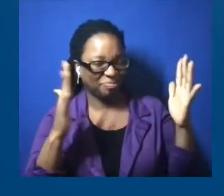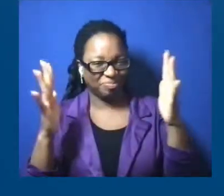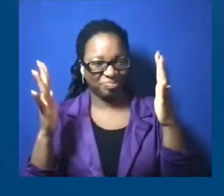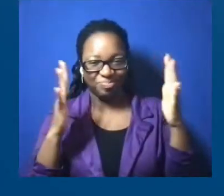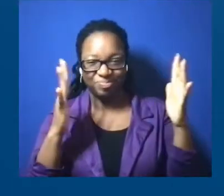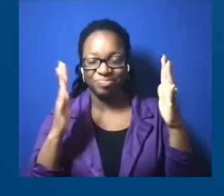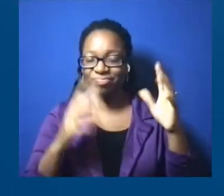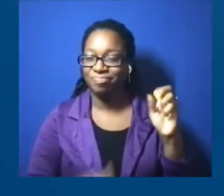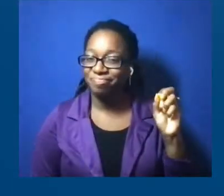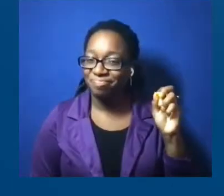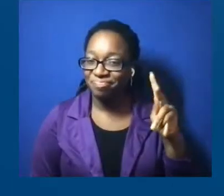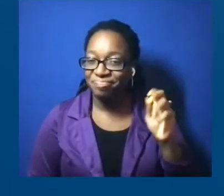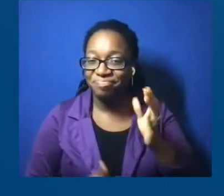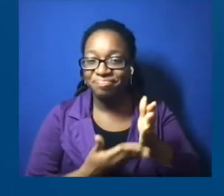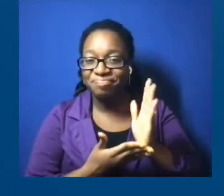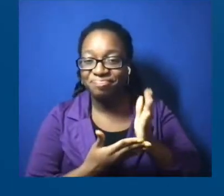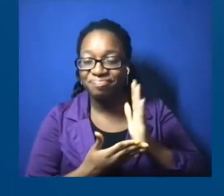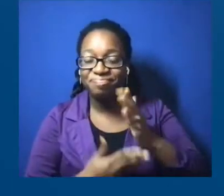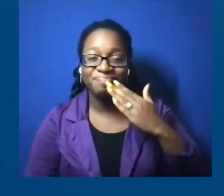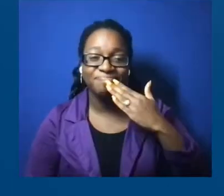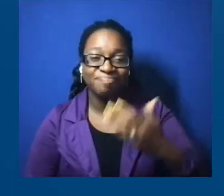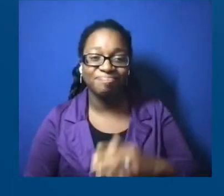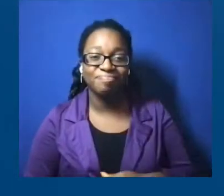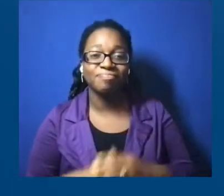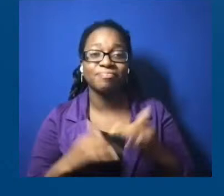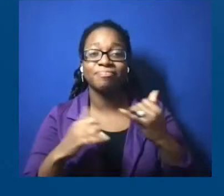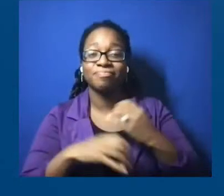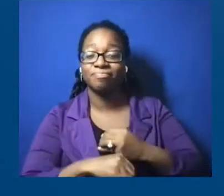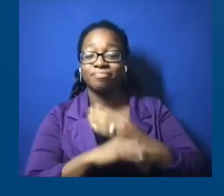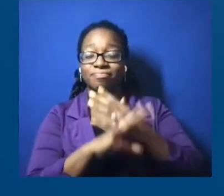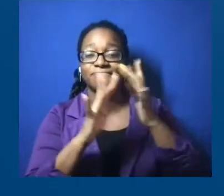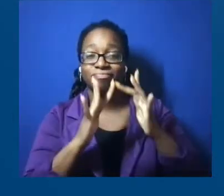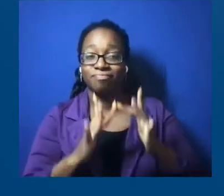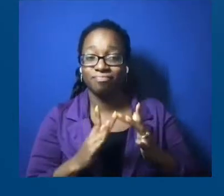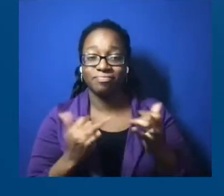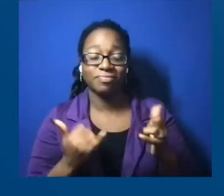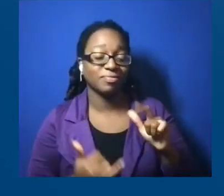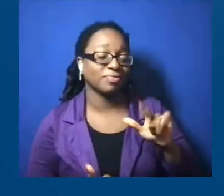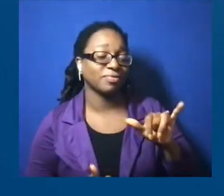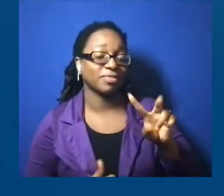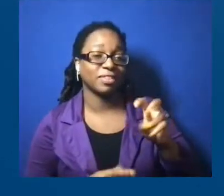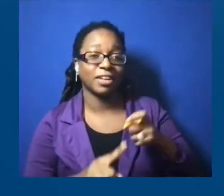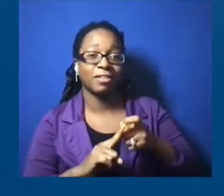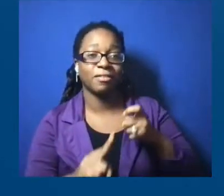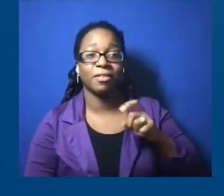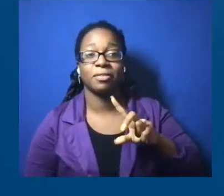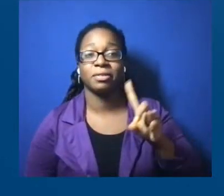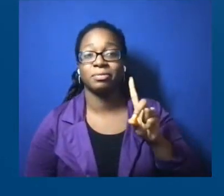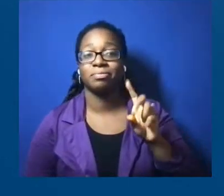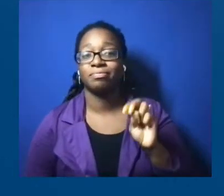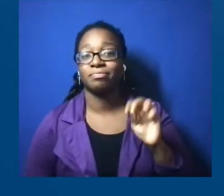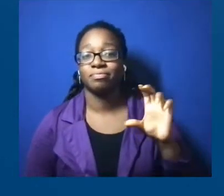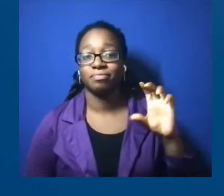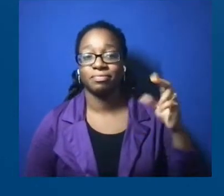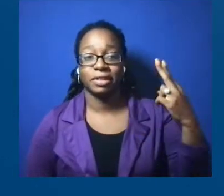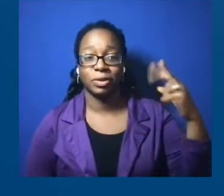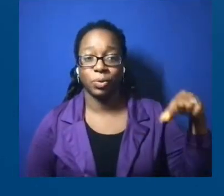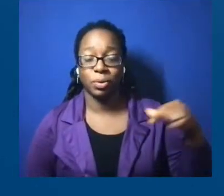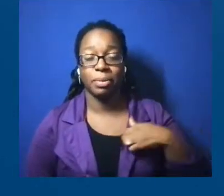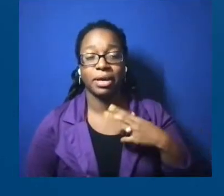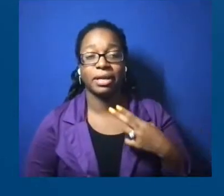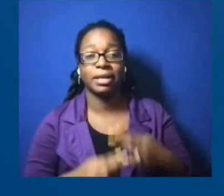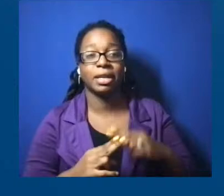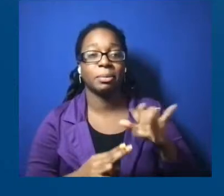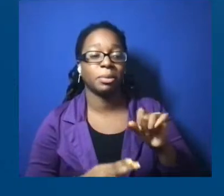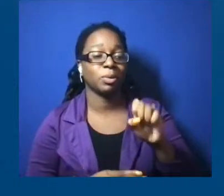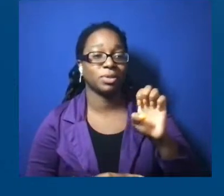right. Thank you. For our virtual audience, we're joining you live from Democratic Party headquarters. My name is Jose Nunez, and